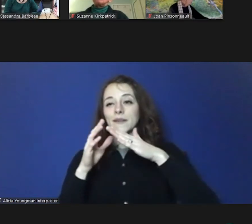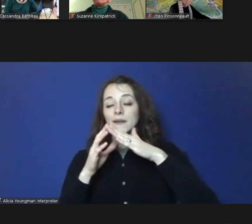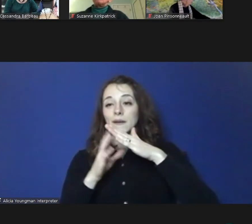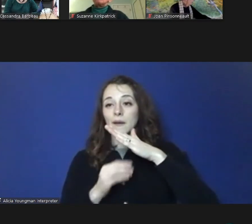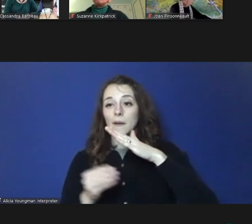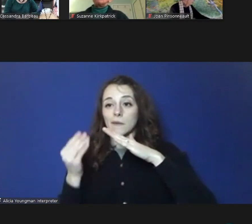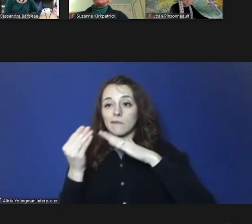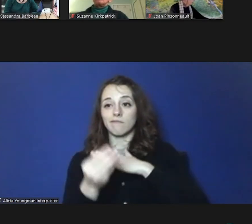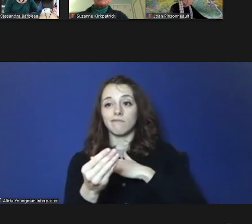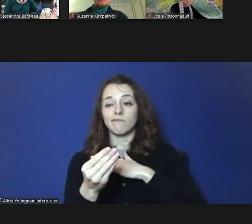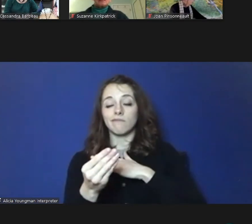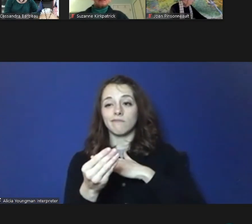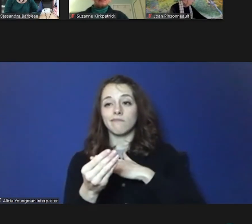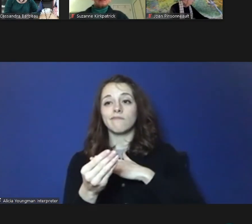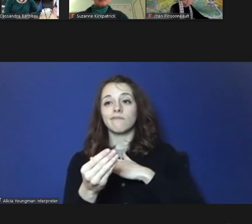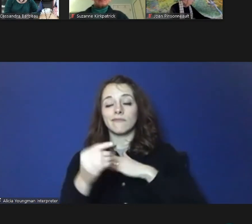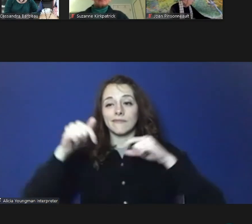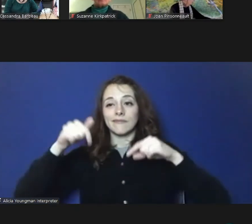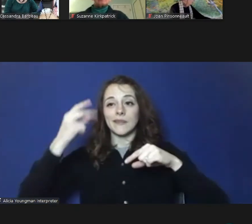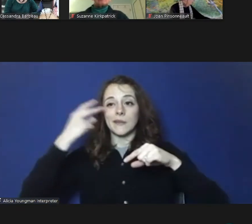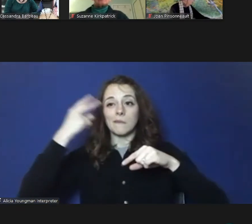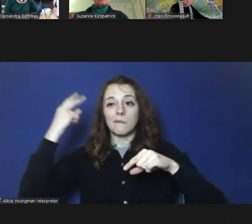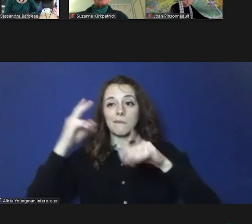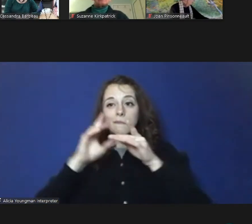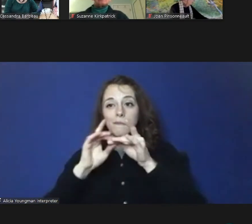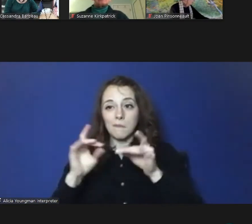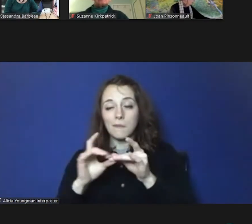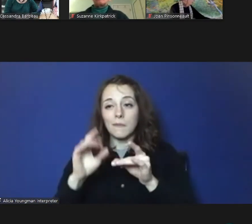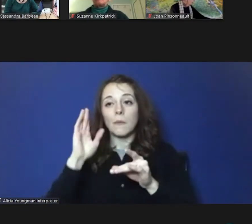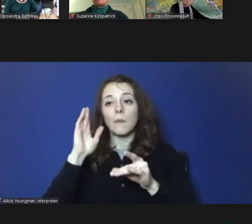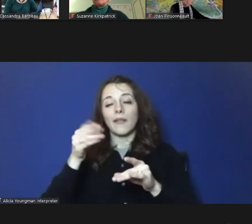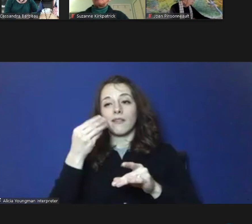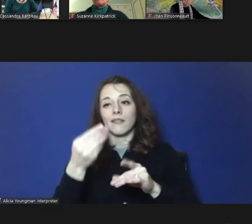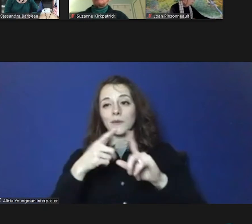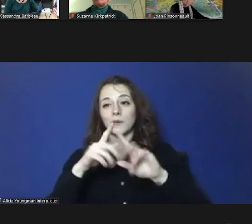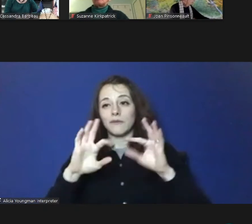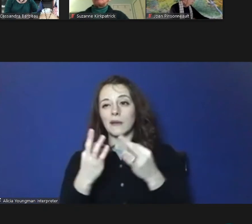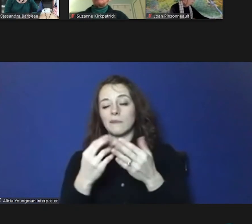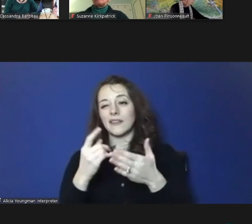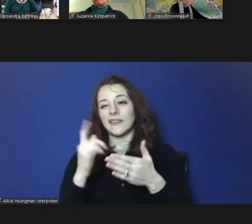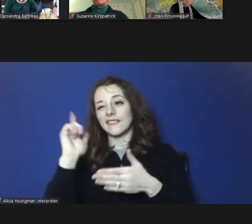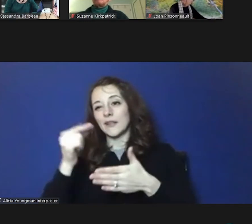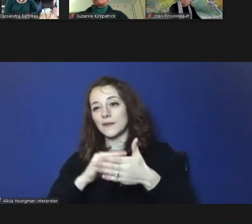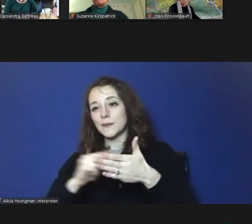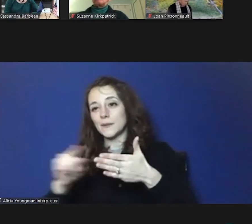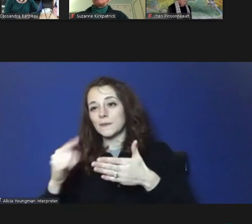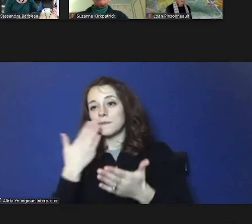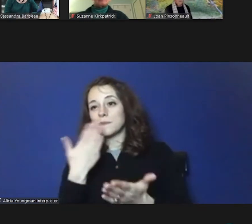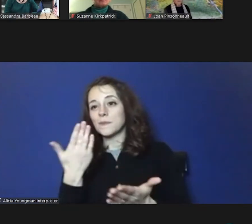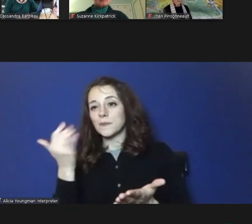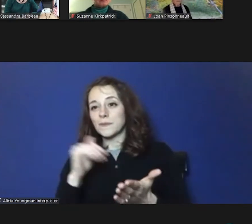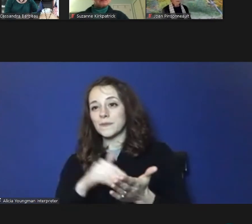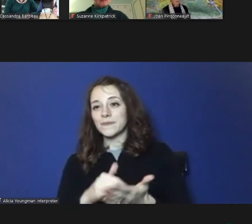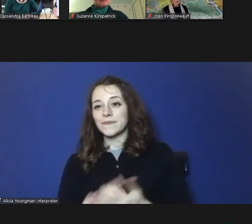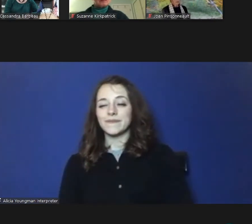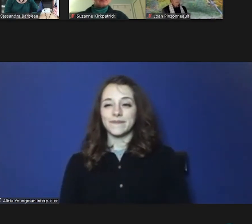the Tom's family later this week. Thank you again.